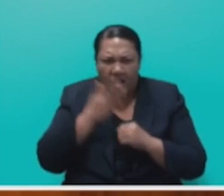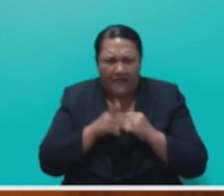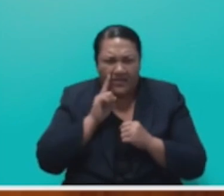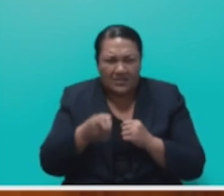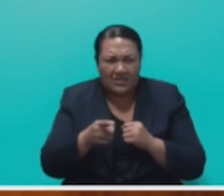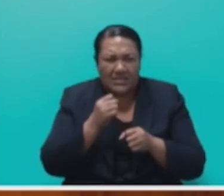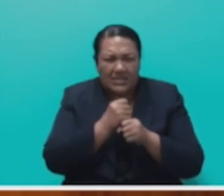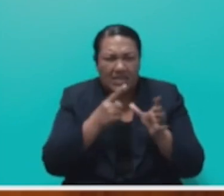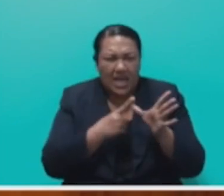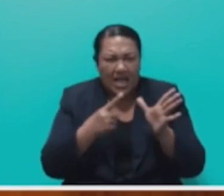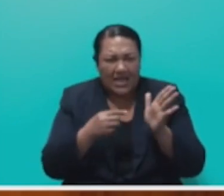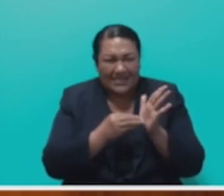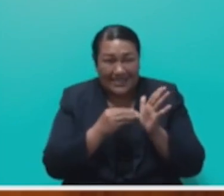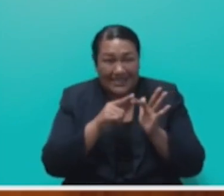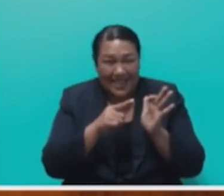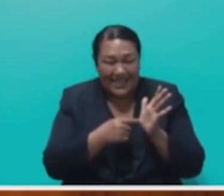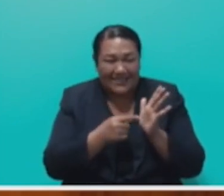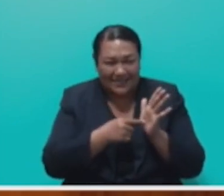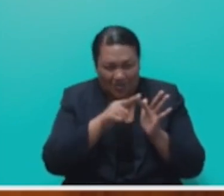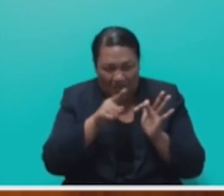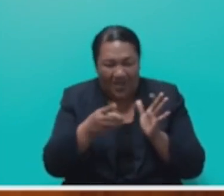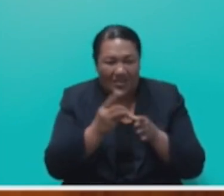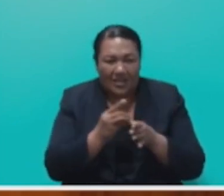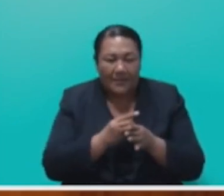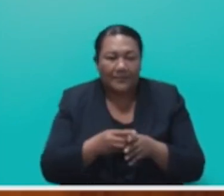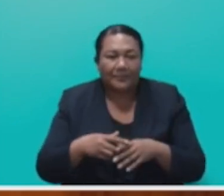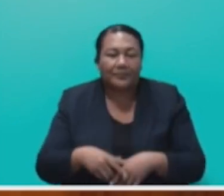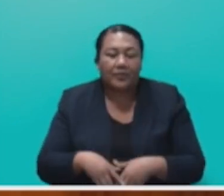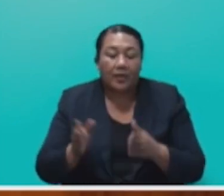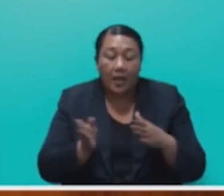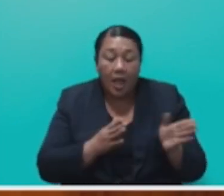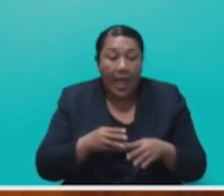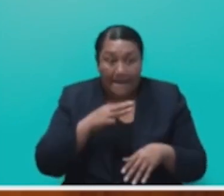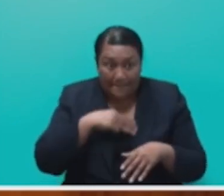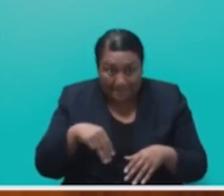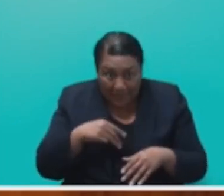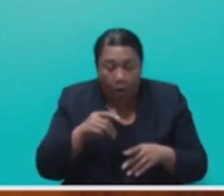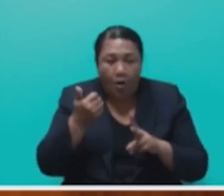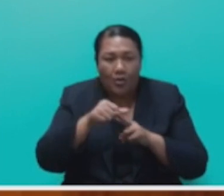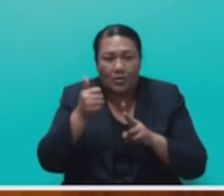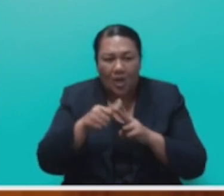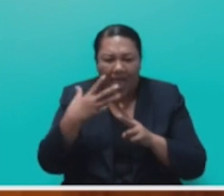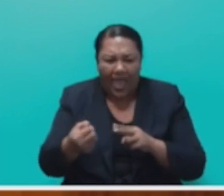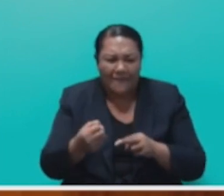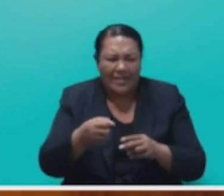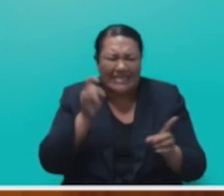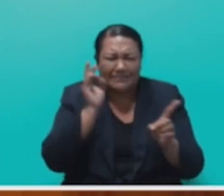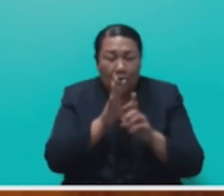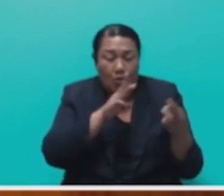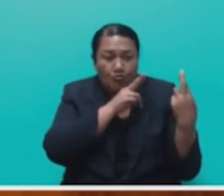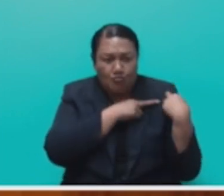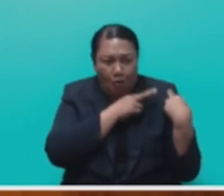the media also plays a key role to holding governments accountable and to ensure transparency.